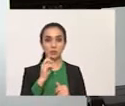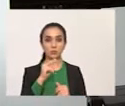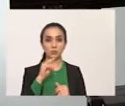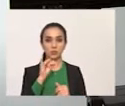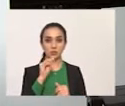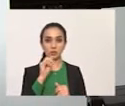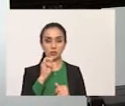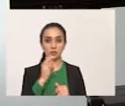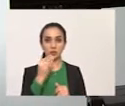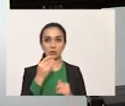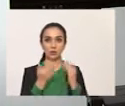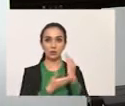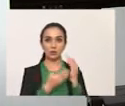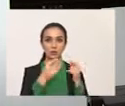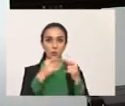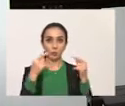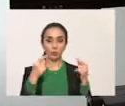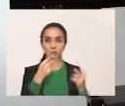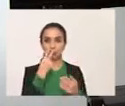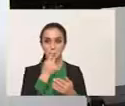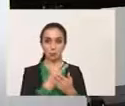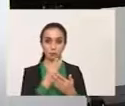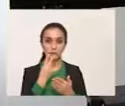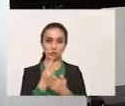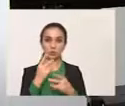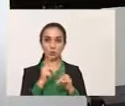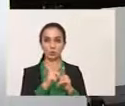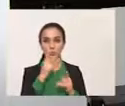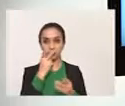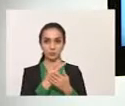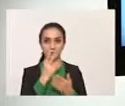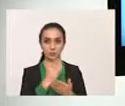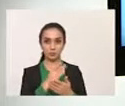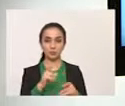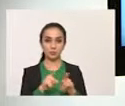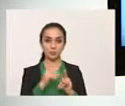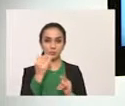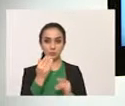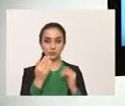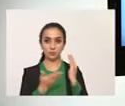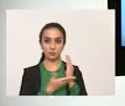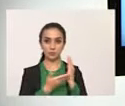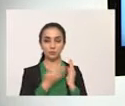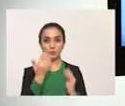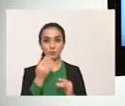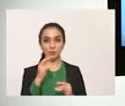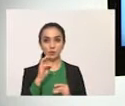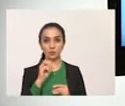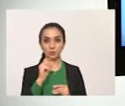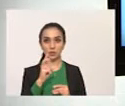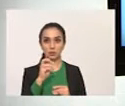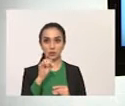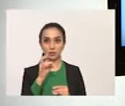tayoqchasi bakteriyasini turli xil ko'rinishini ko'rib turibsiz. Mana shu pichan tayoqchasi